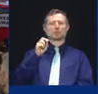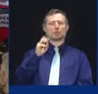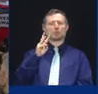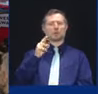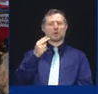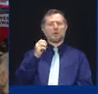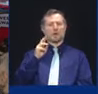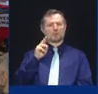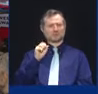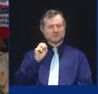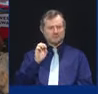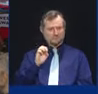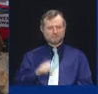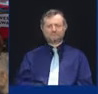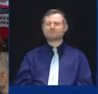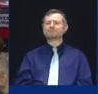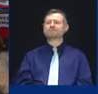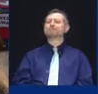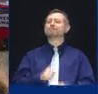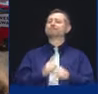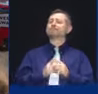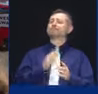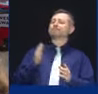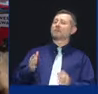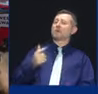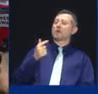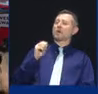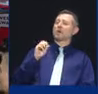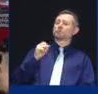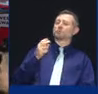Goshen Town Supervisor Doug Bloomfield.